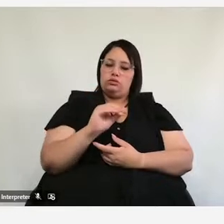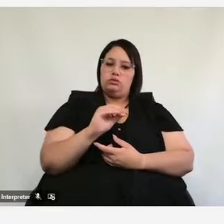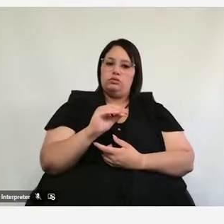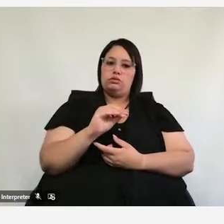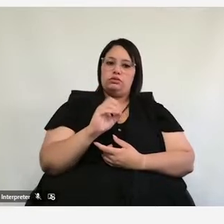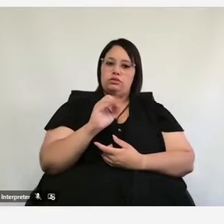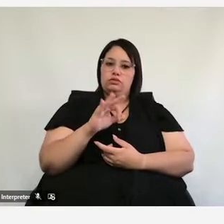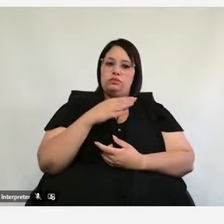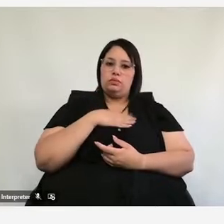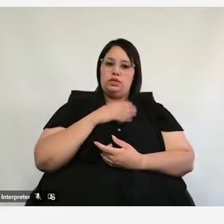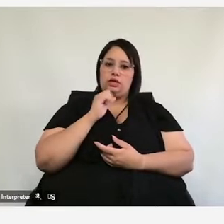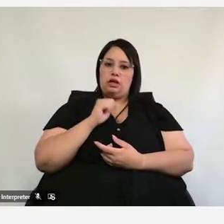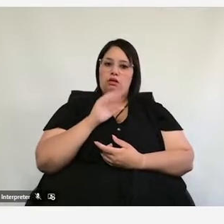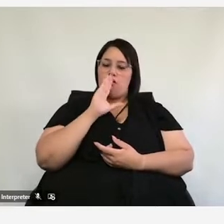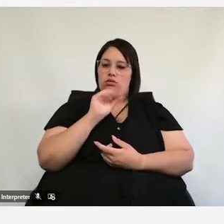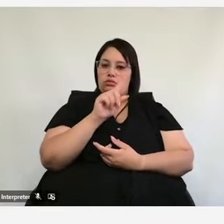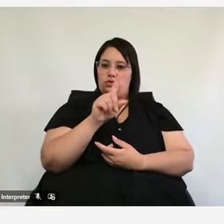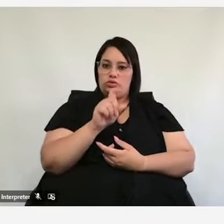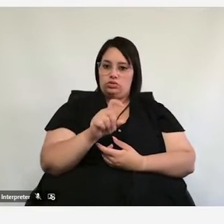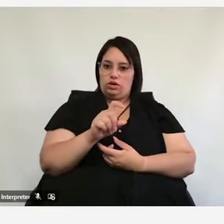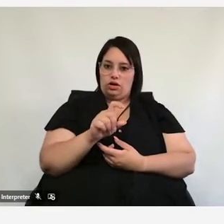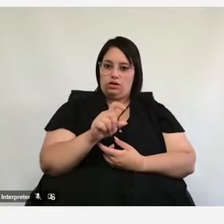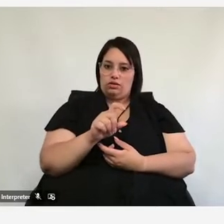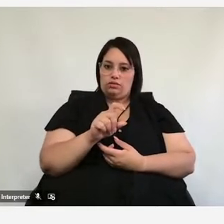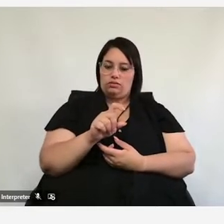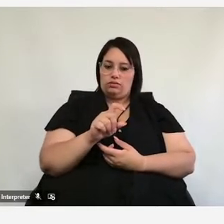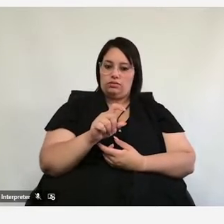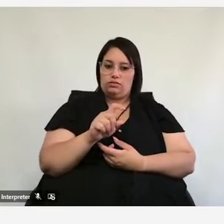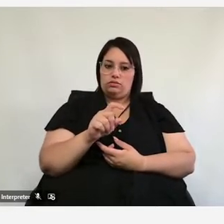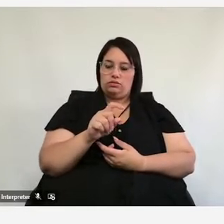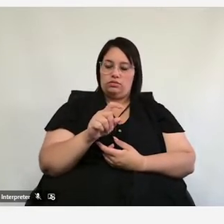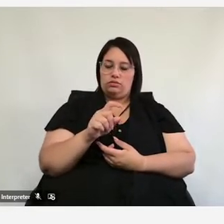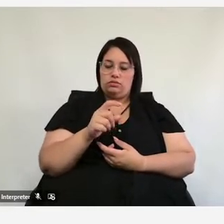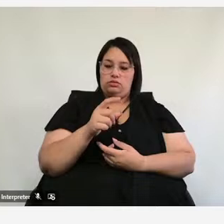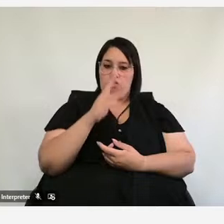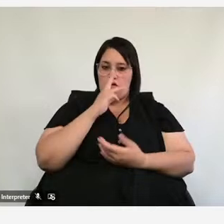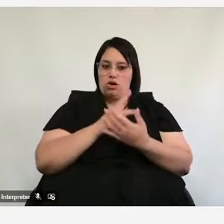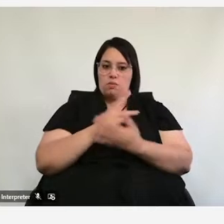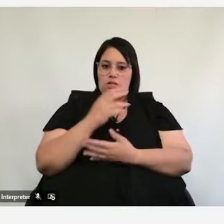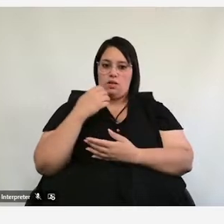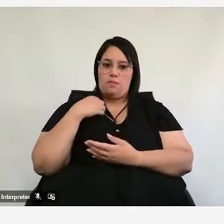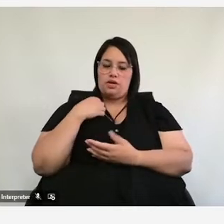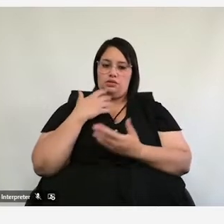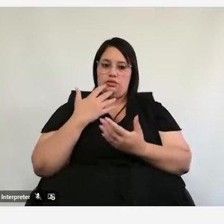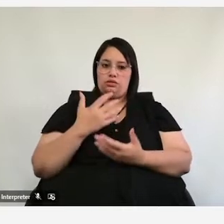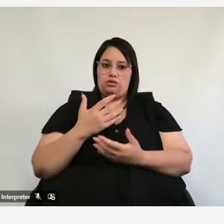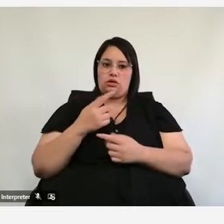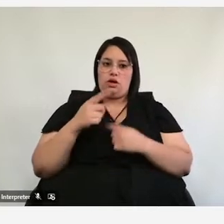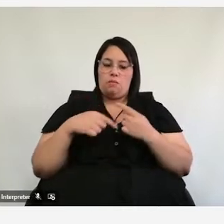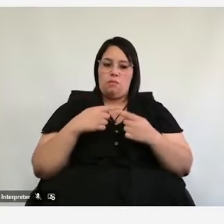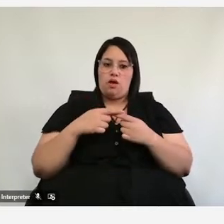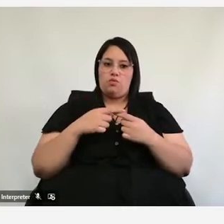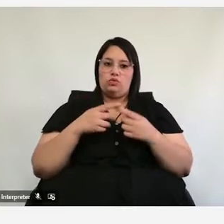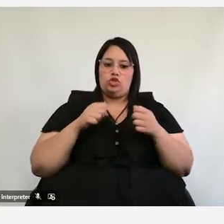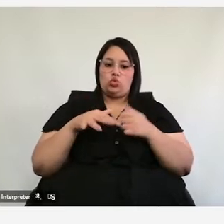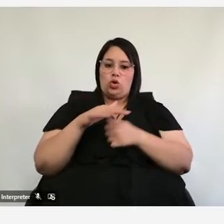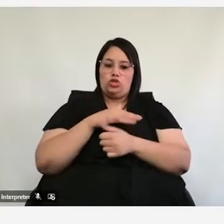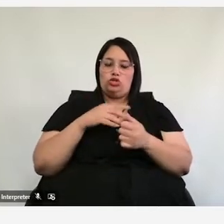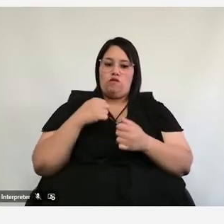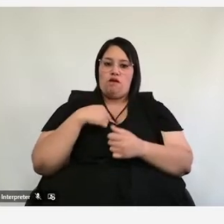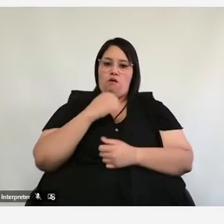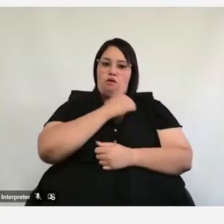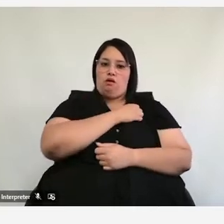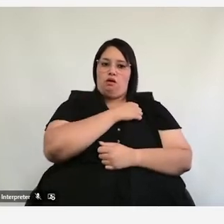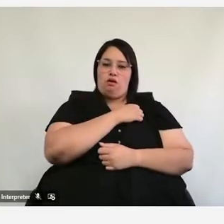ek 'n vraag kan vra aan die agbare minister oor die toestand van ons weermag.